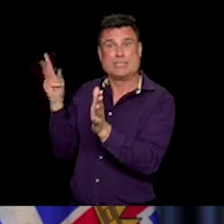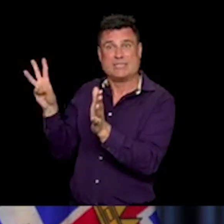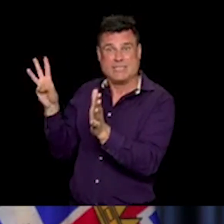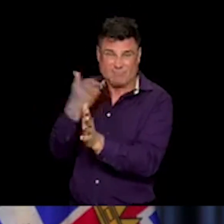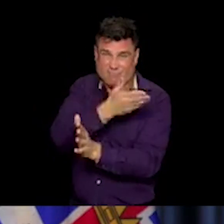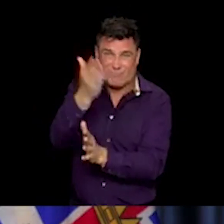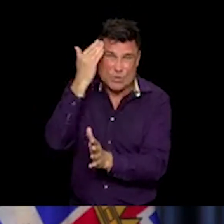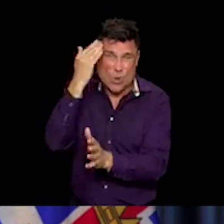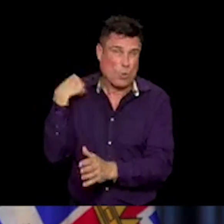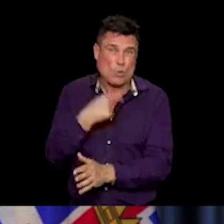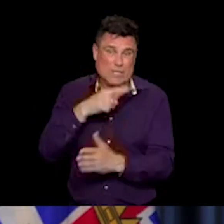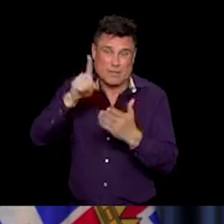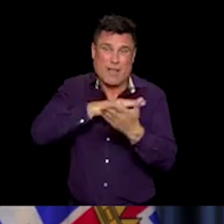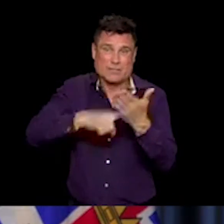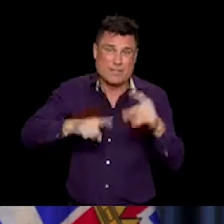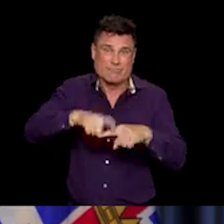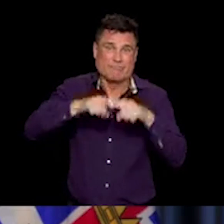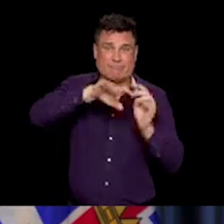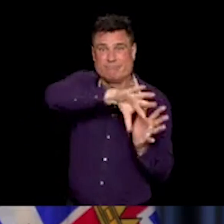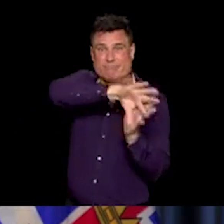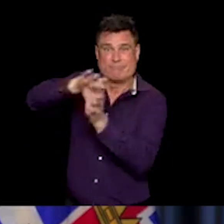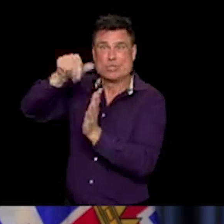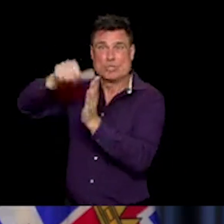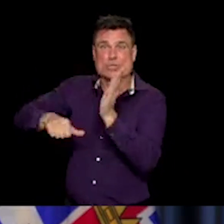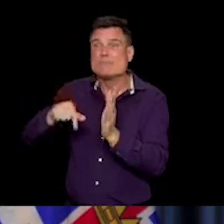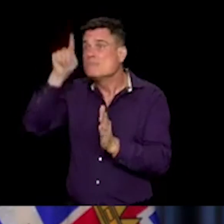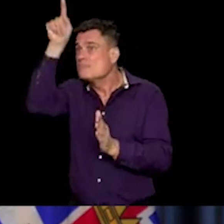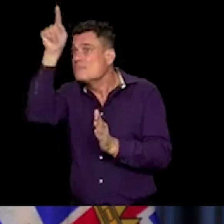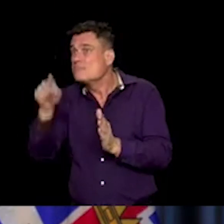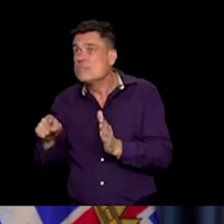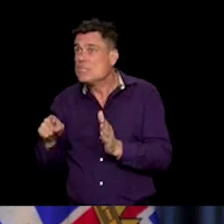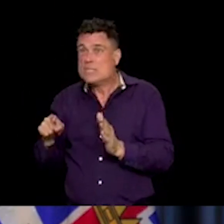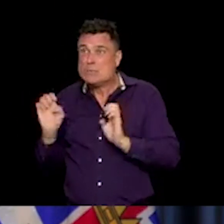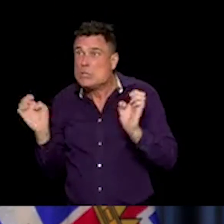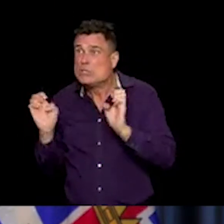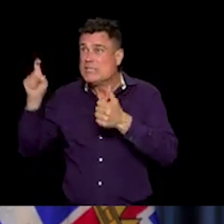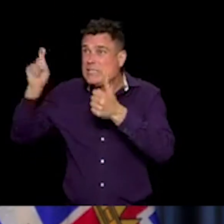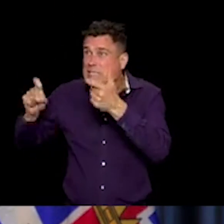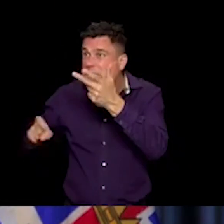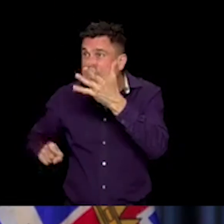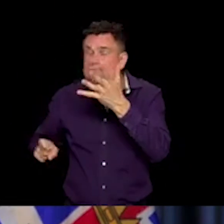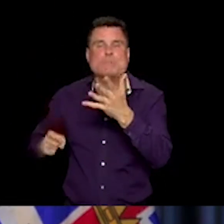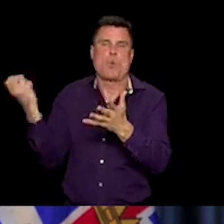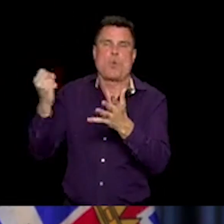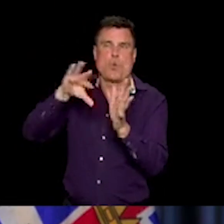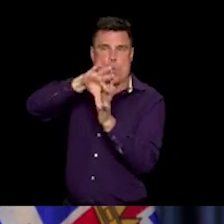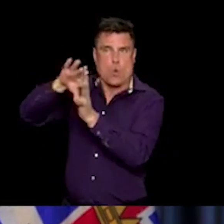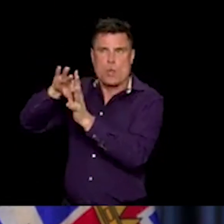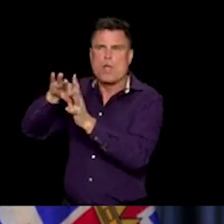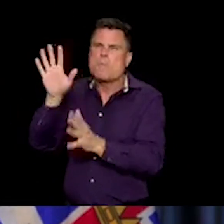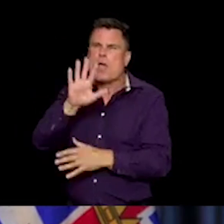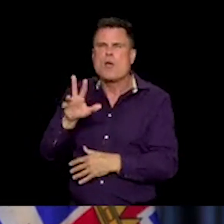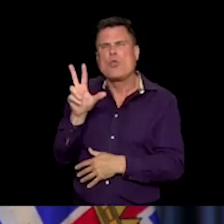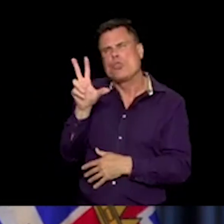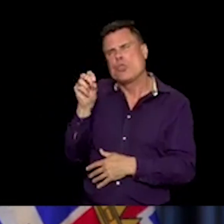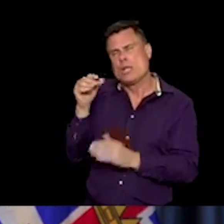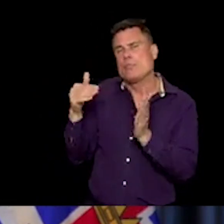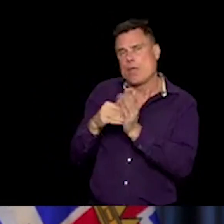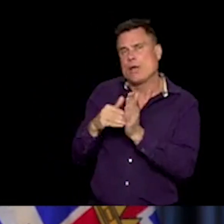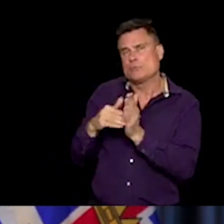care sector, for their cooperation in this effort. We'll continue to update you every Thursday so that people are aware of